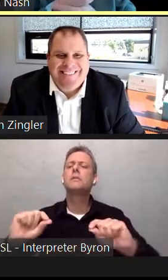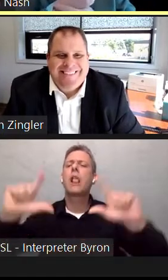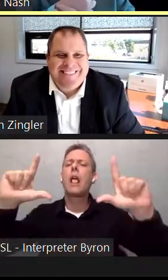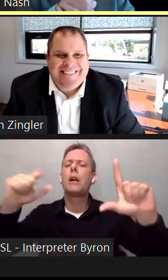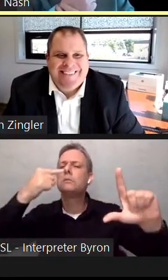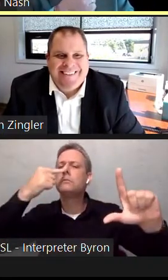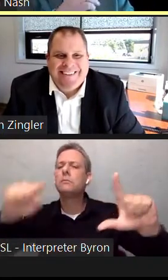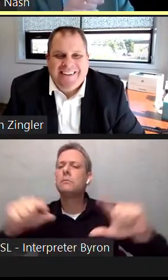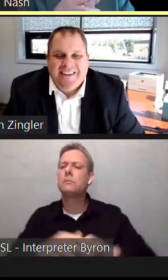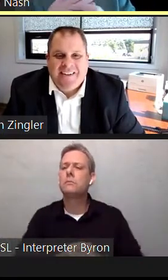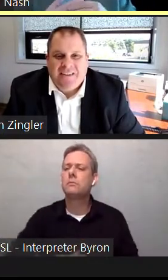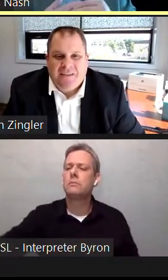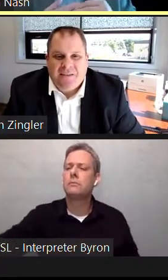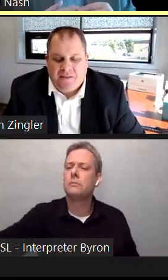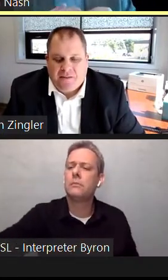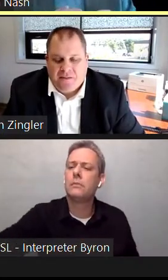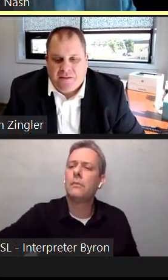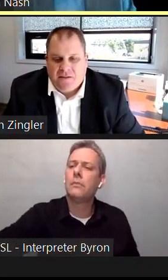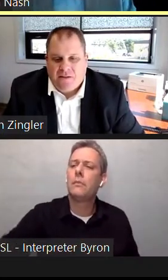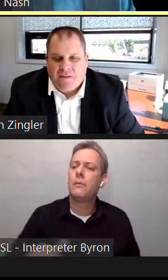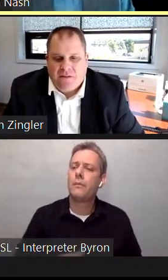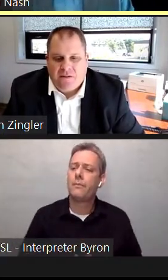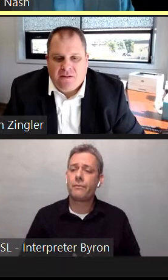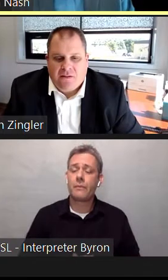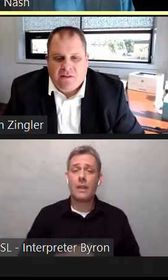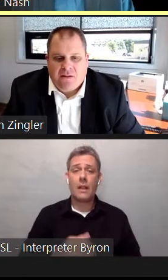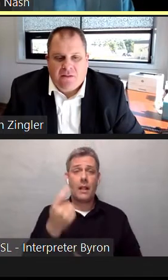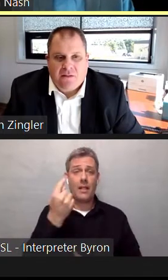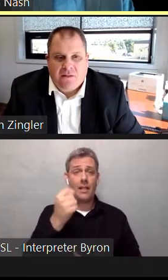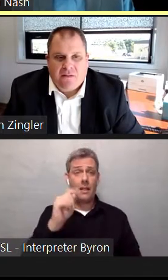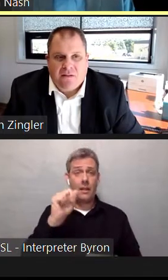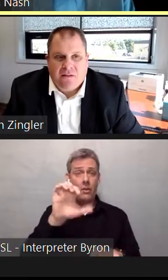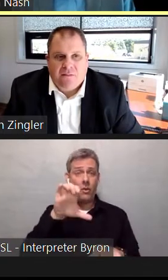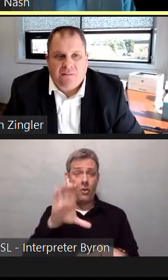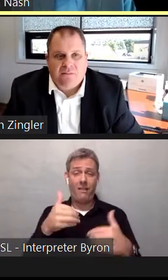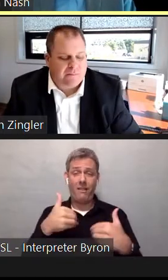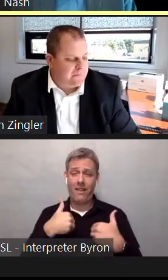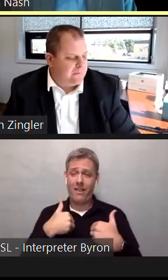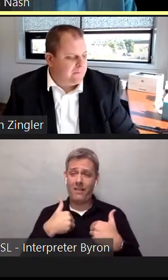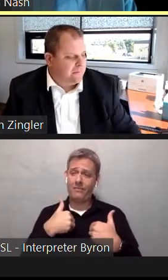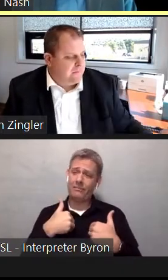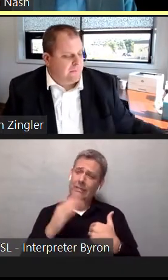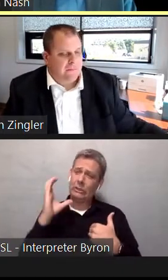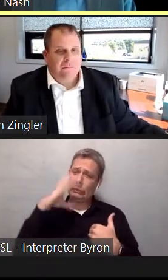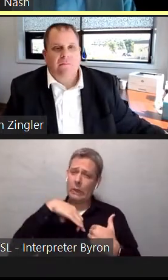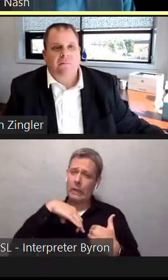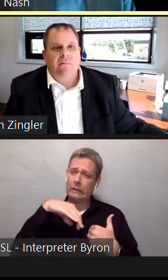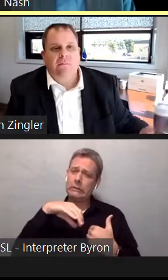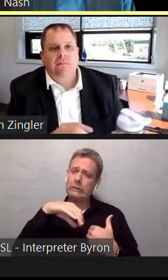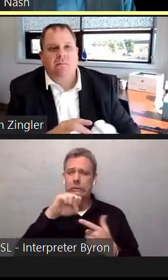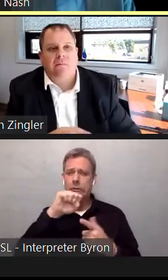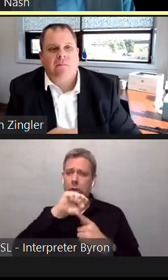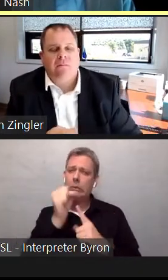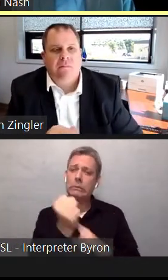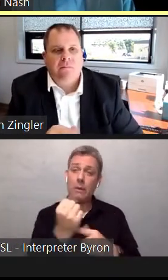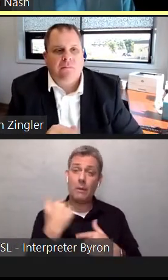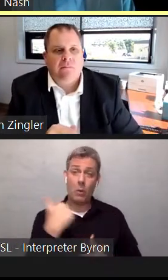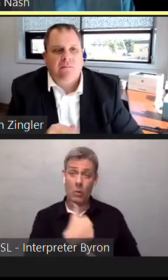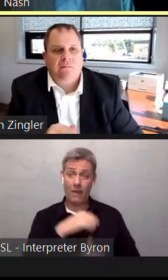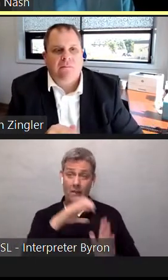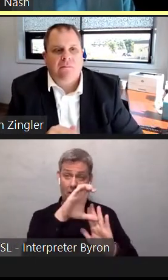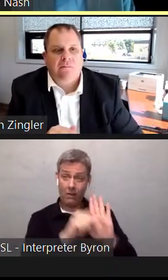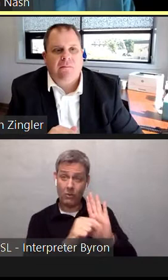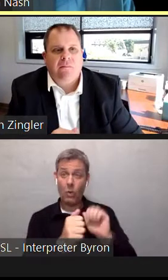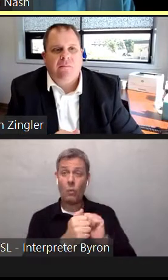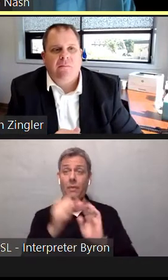So the ARC of North Carolina has a kind of unique circumstance in that we are contracted with the state of North Carolina as a